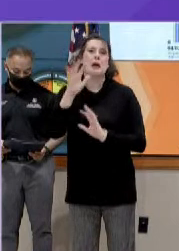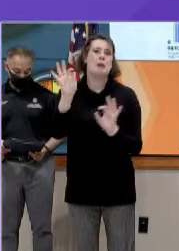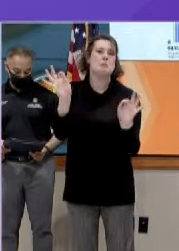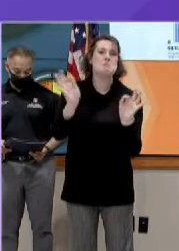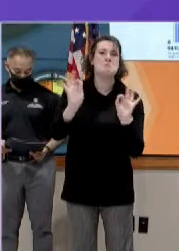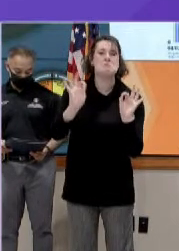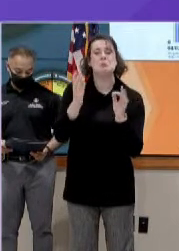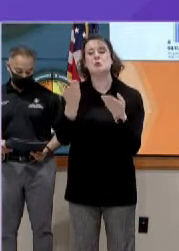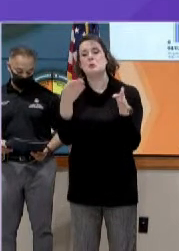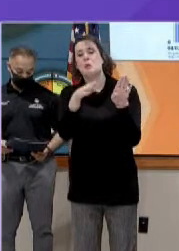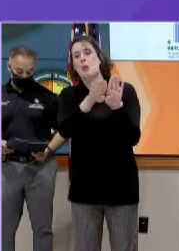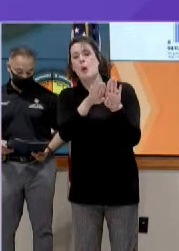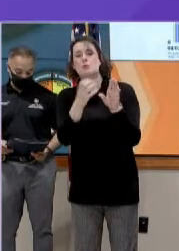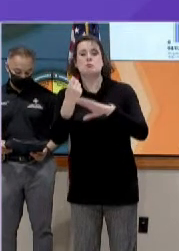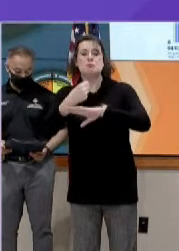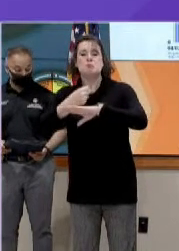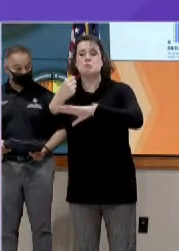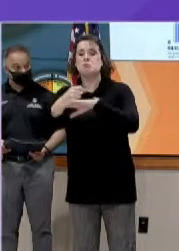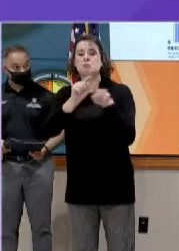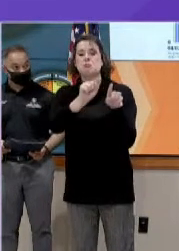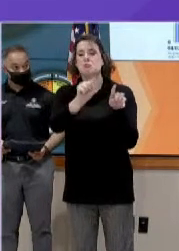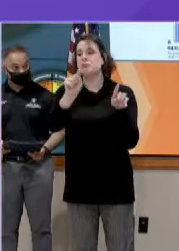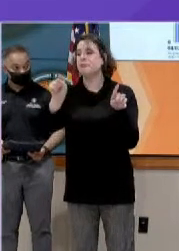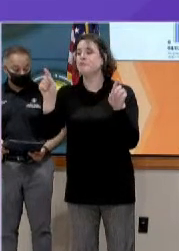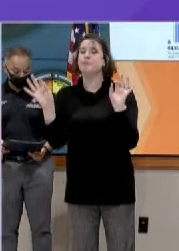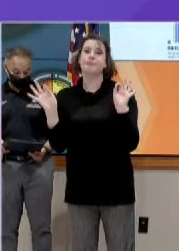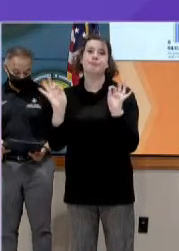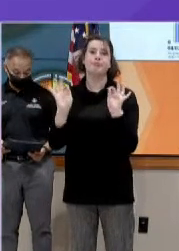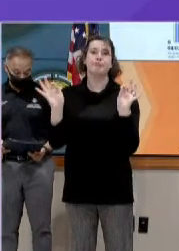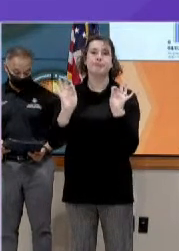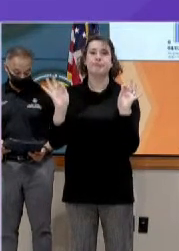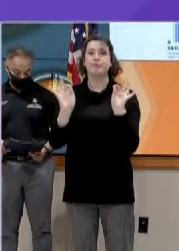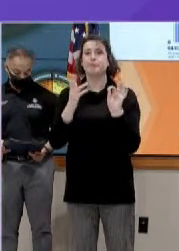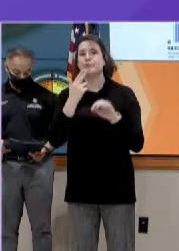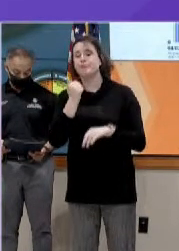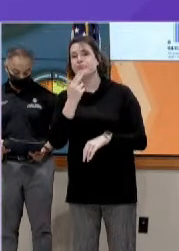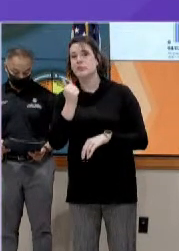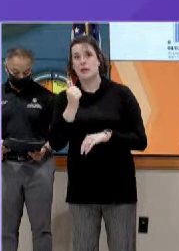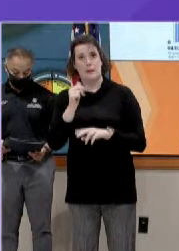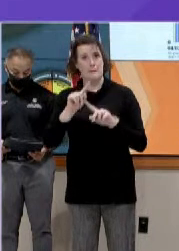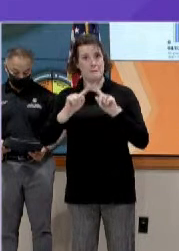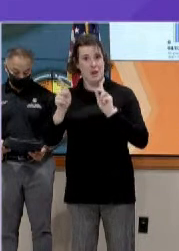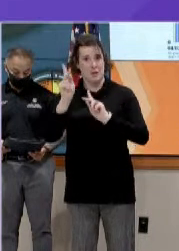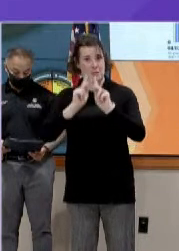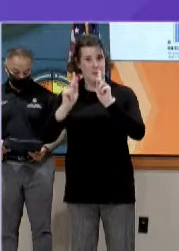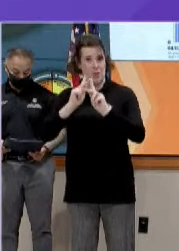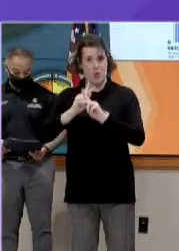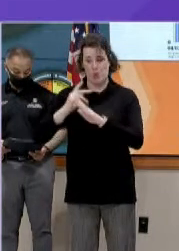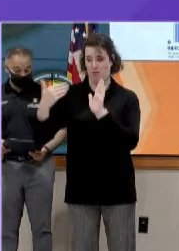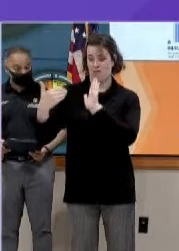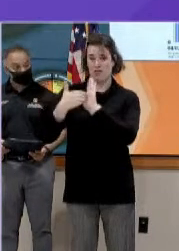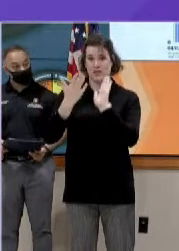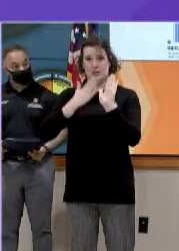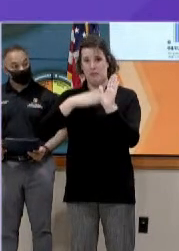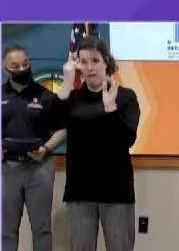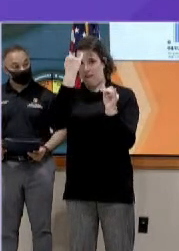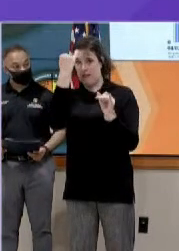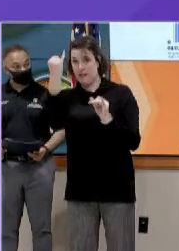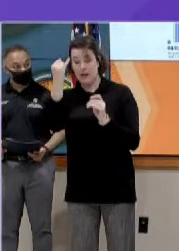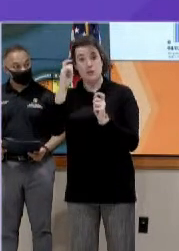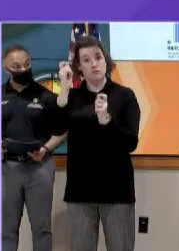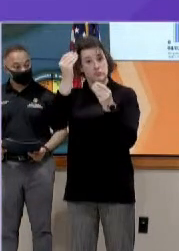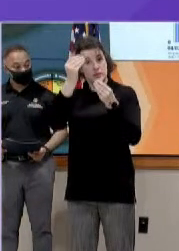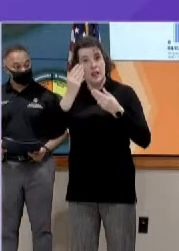simply close a few things. Nobody who opposes bold steps is providing me with an